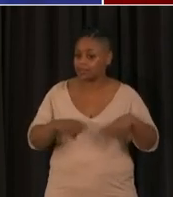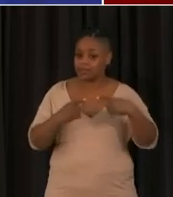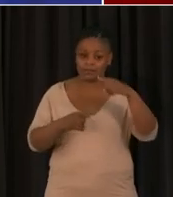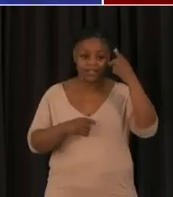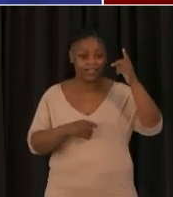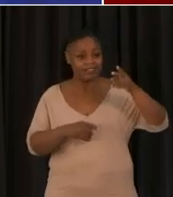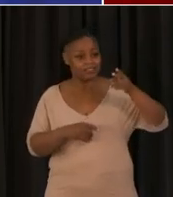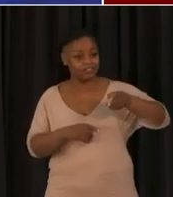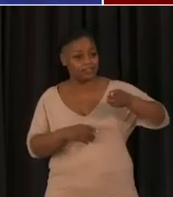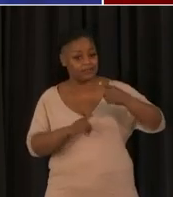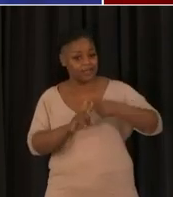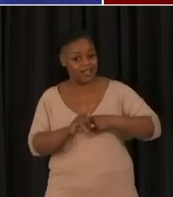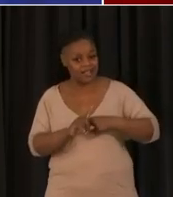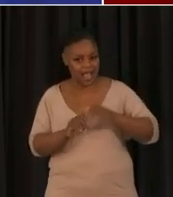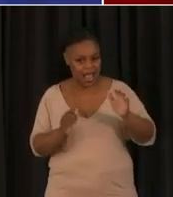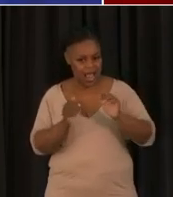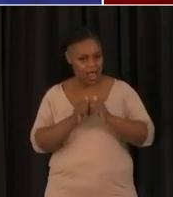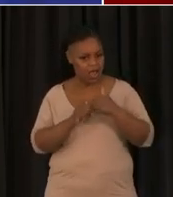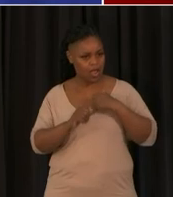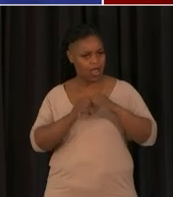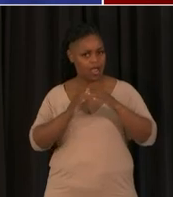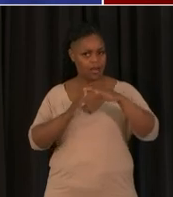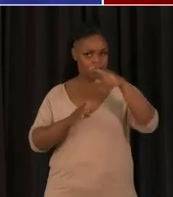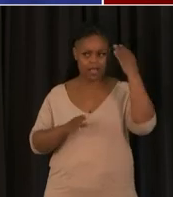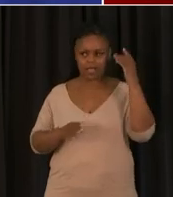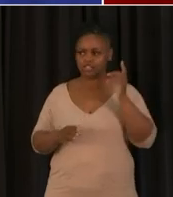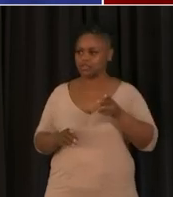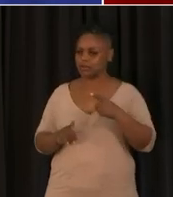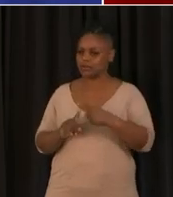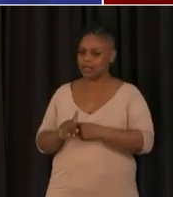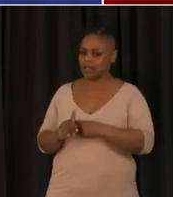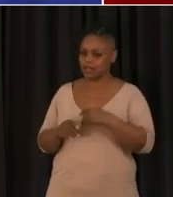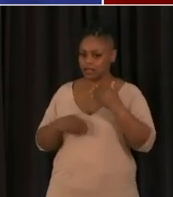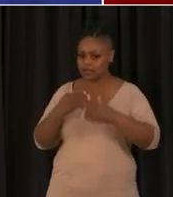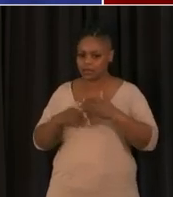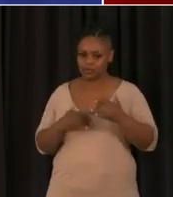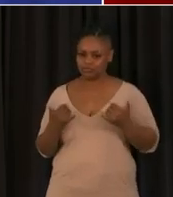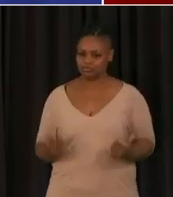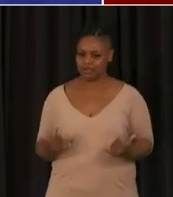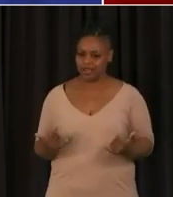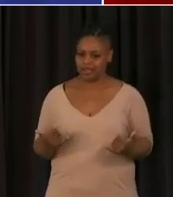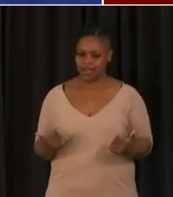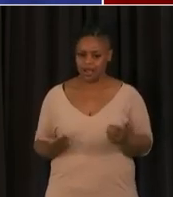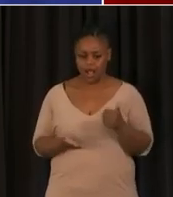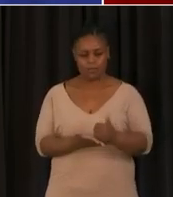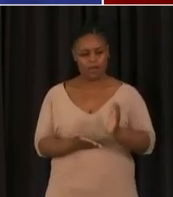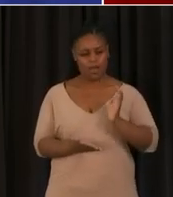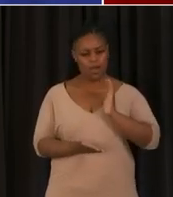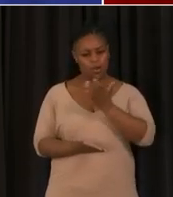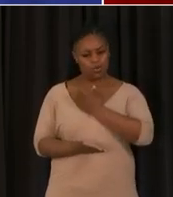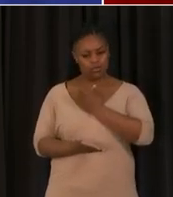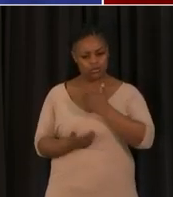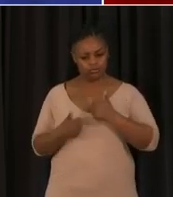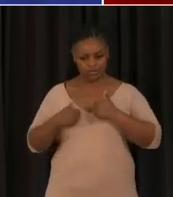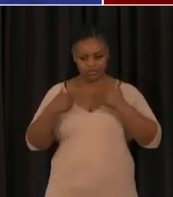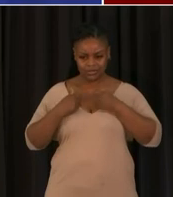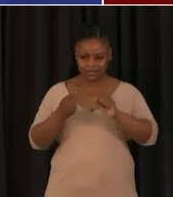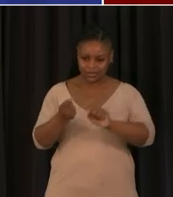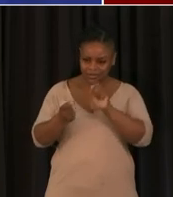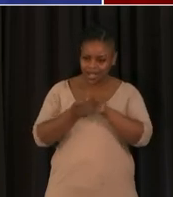assistance programs. Although it's serving a small group of people right now, and I know some of my colleagues at the